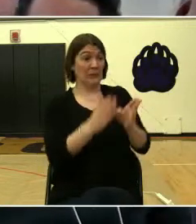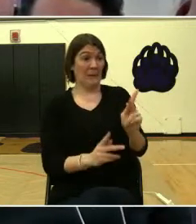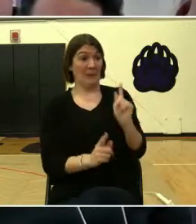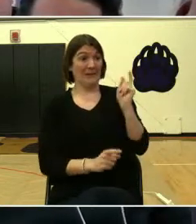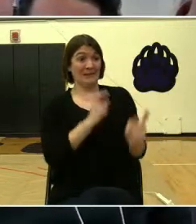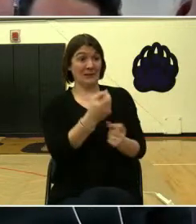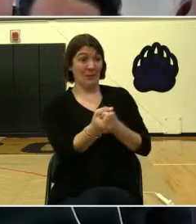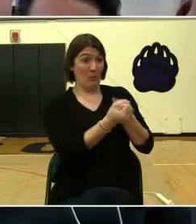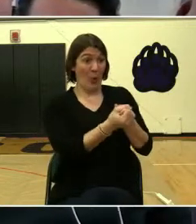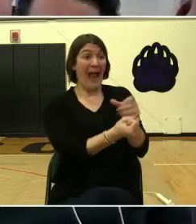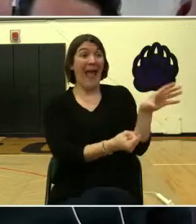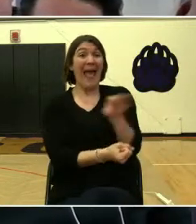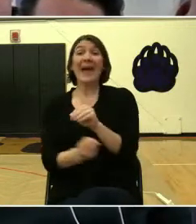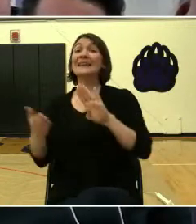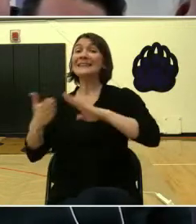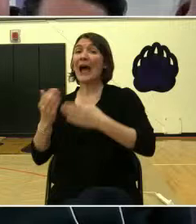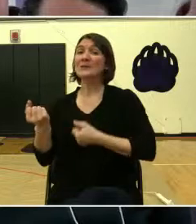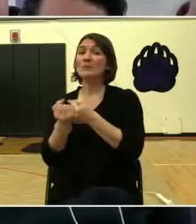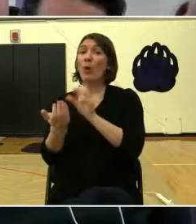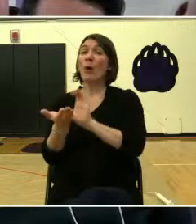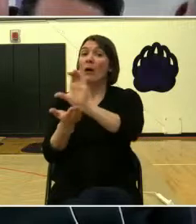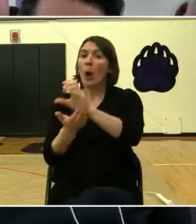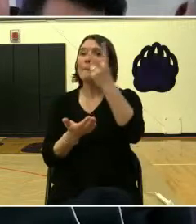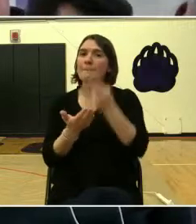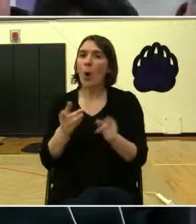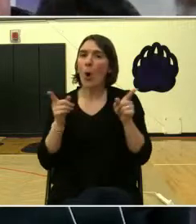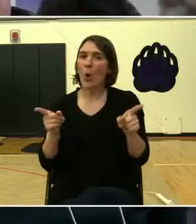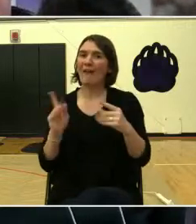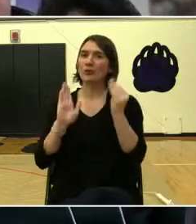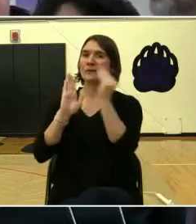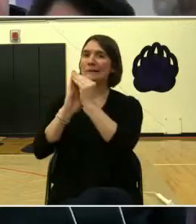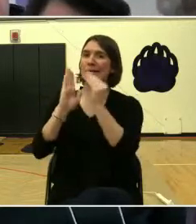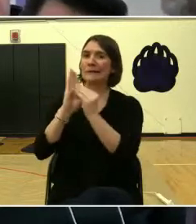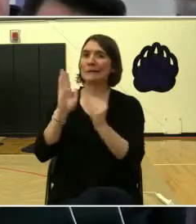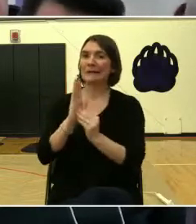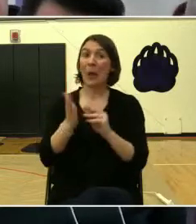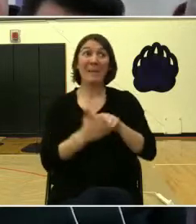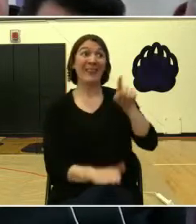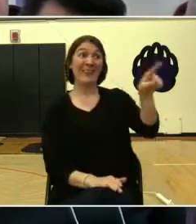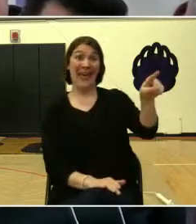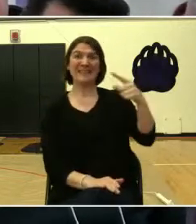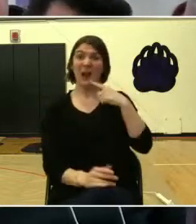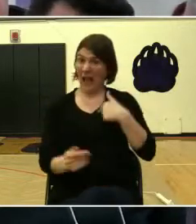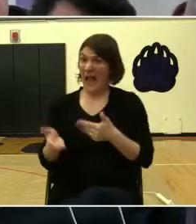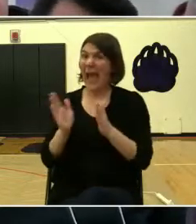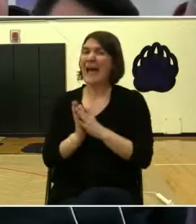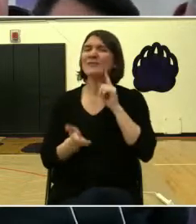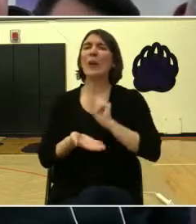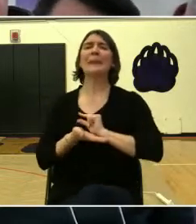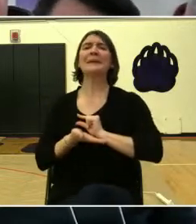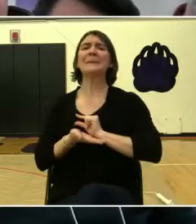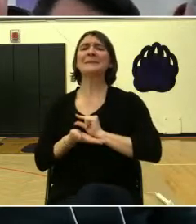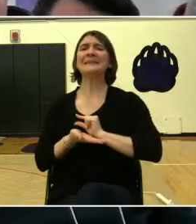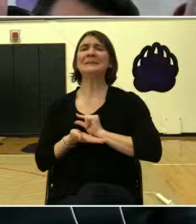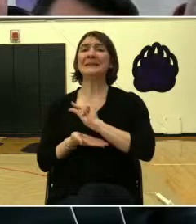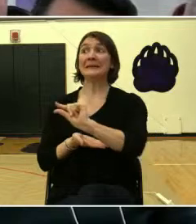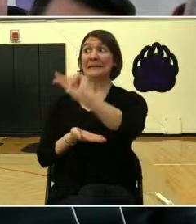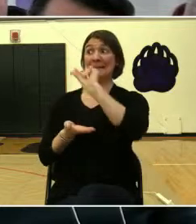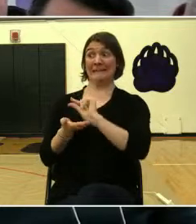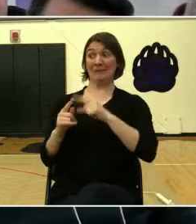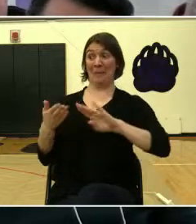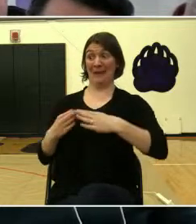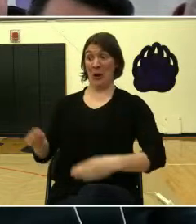and town support so this is part where they can say we've asked for a teeny tiny little part of our